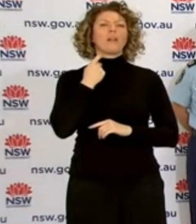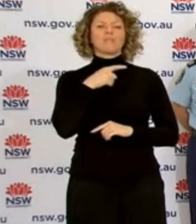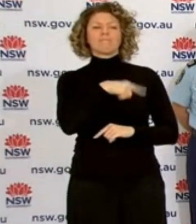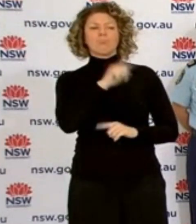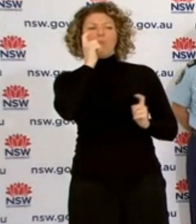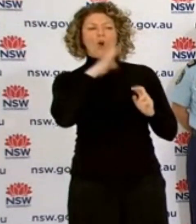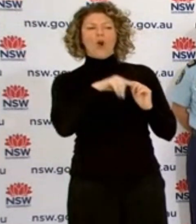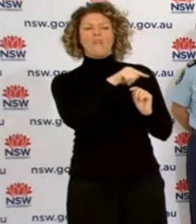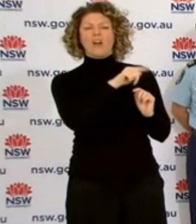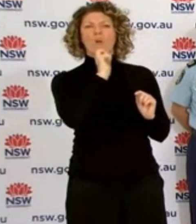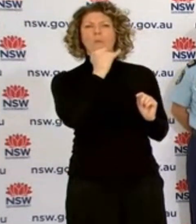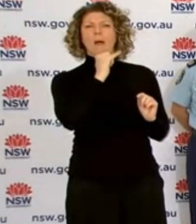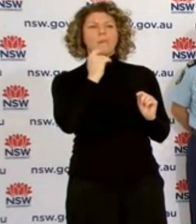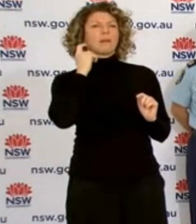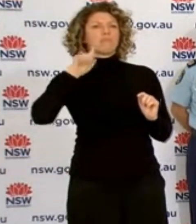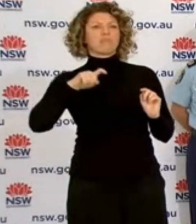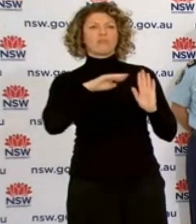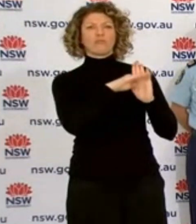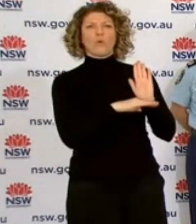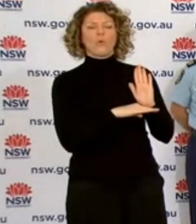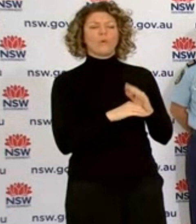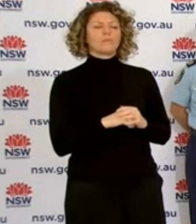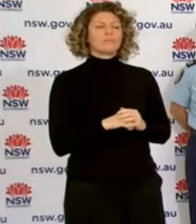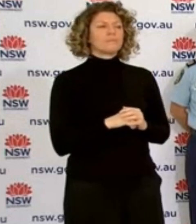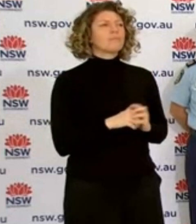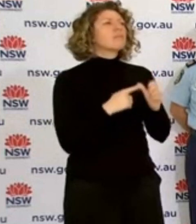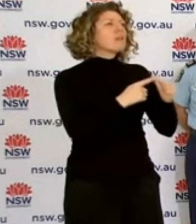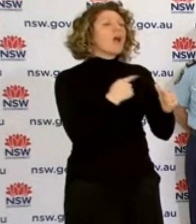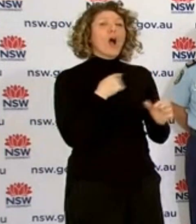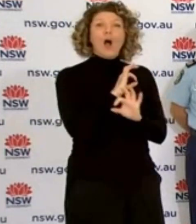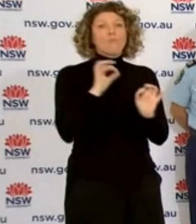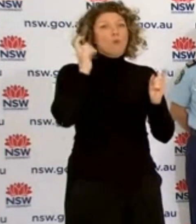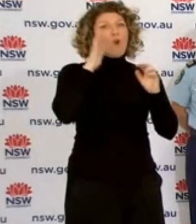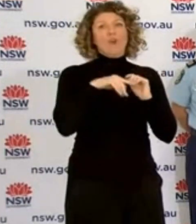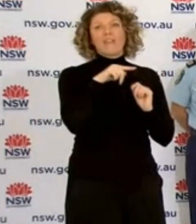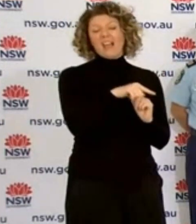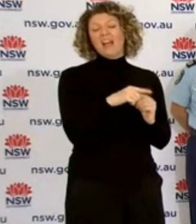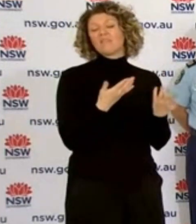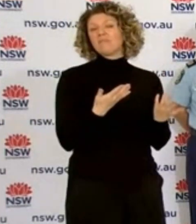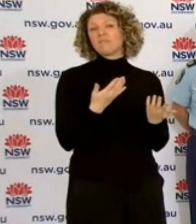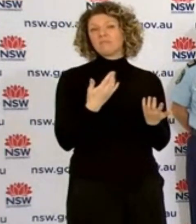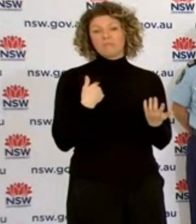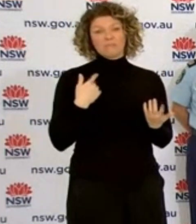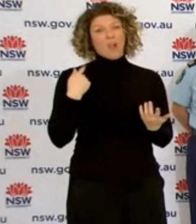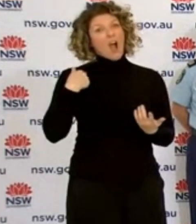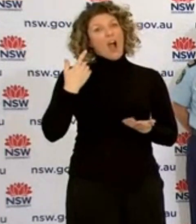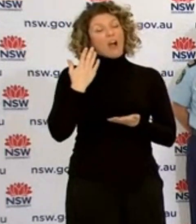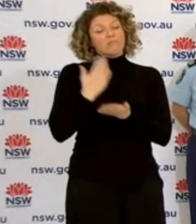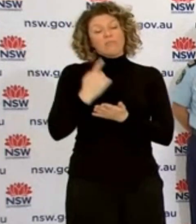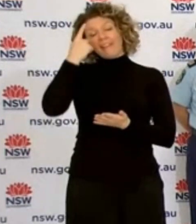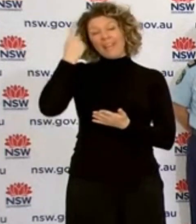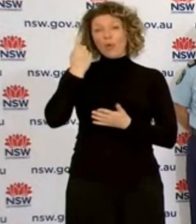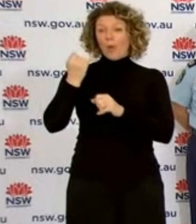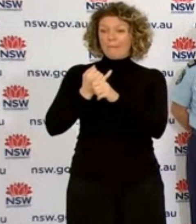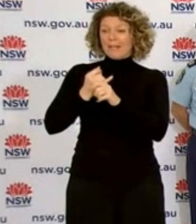some overreach happening? I'm not concerned about that at all. In fact, Health has been adopting that policy for some weeks. I will get Dr.